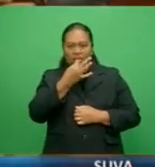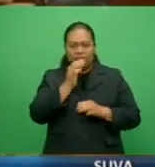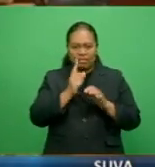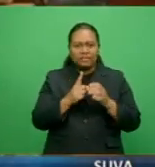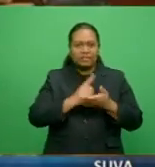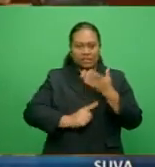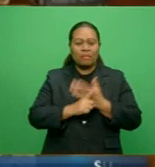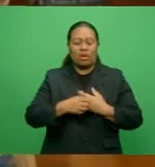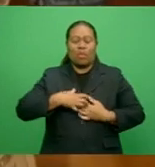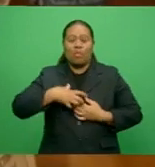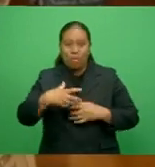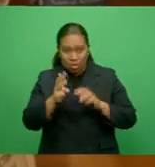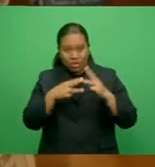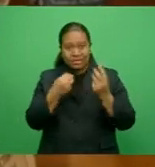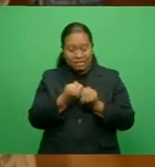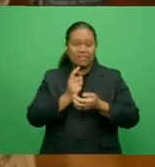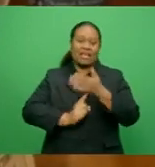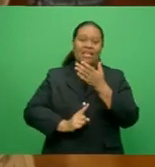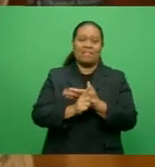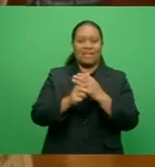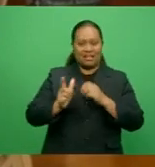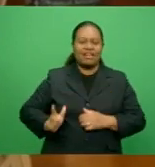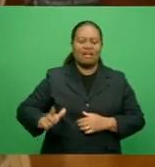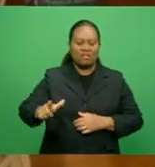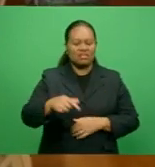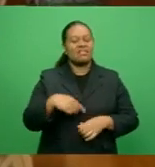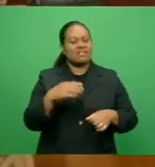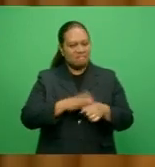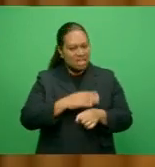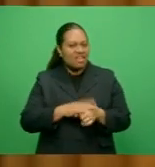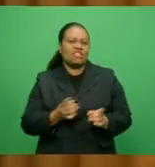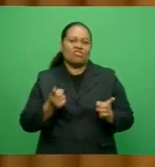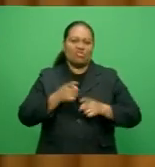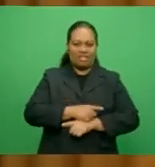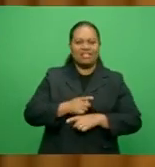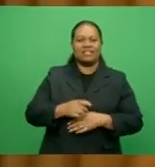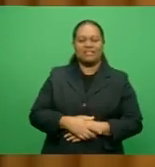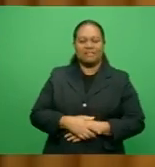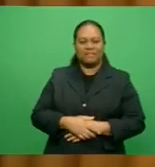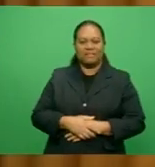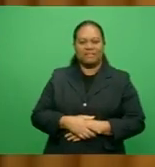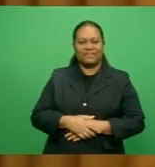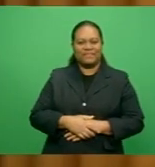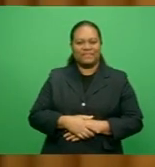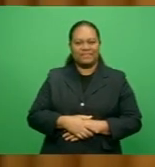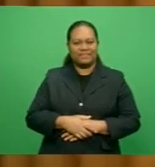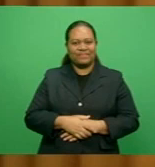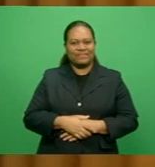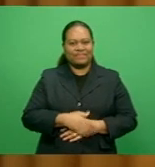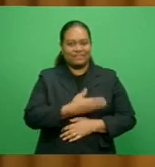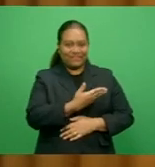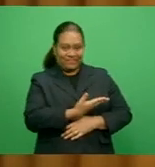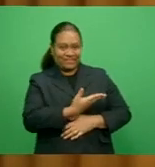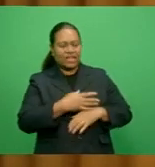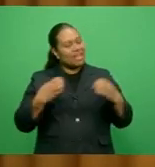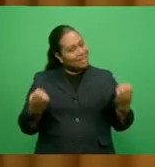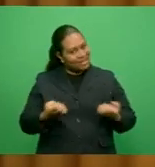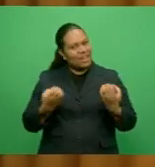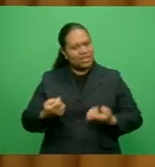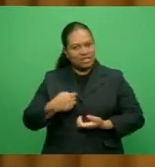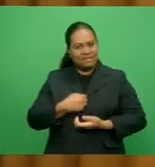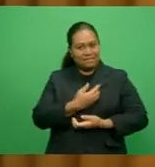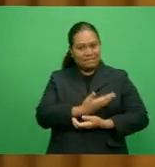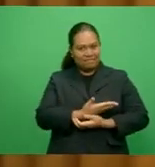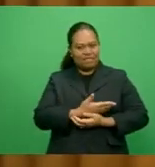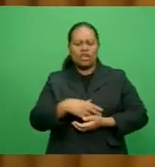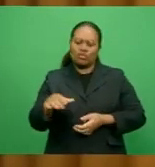more workshops like this one in Lambasa, that may just change. And it have encouraged me to take part in